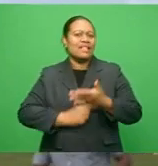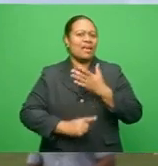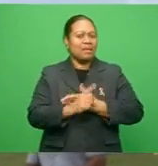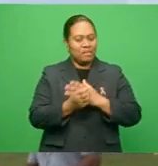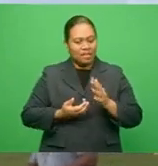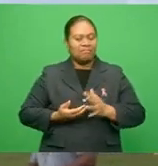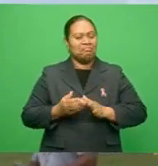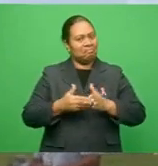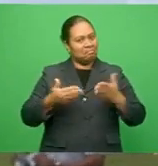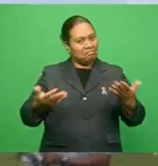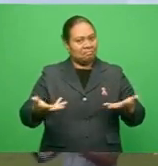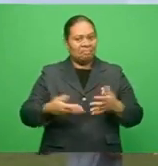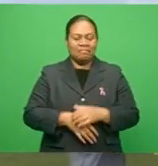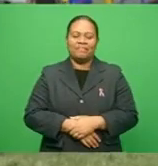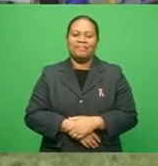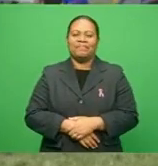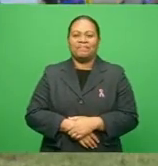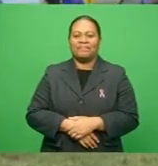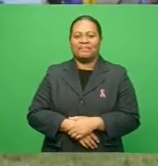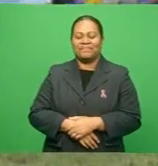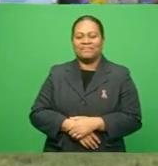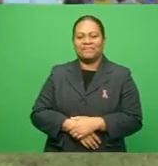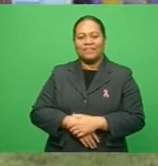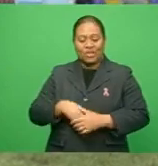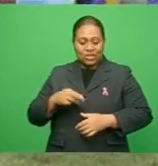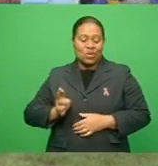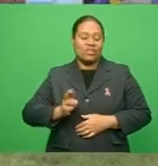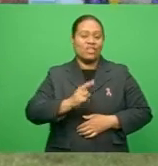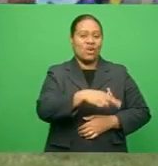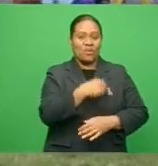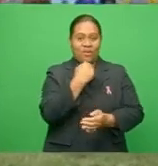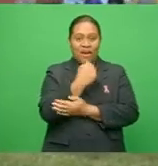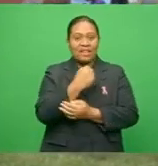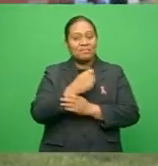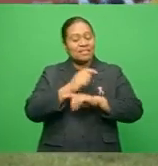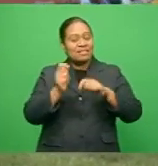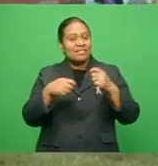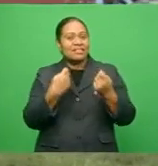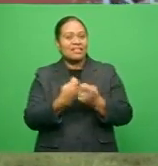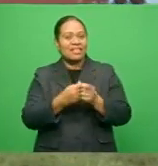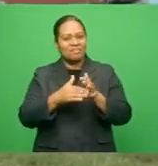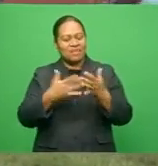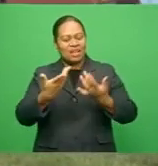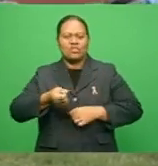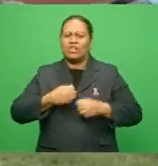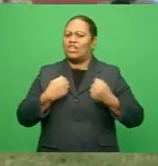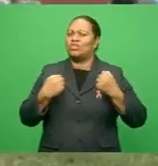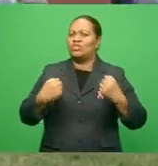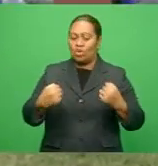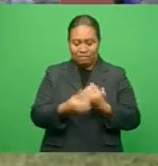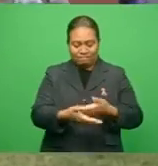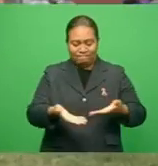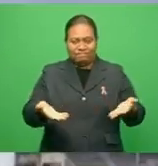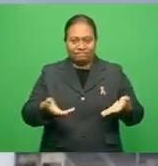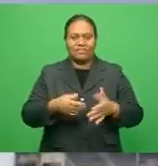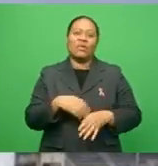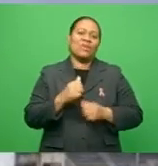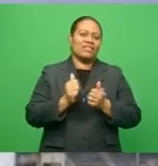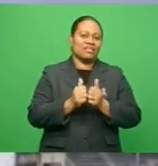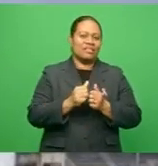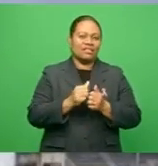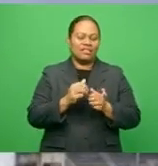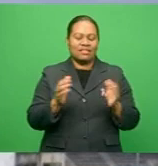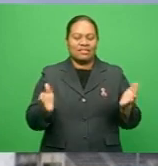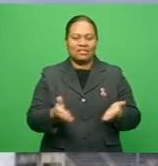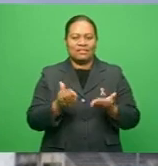this whole tournament. The Rewa rugby side will be banking on its strong forwards come game day.